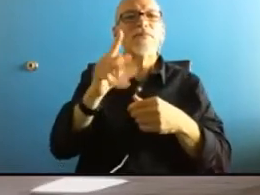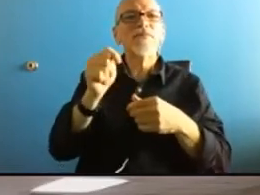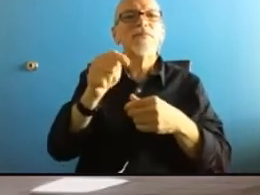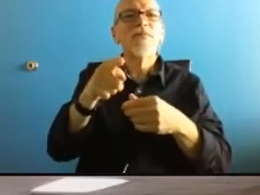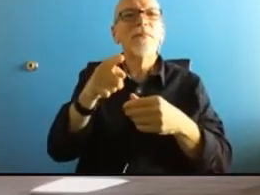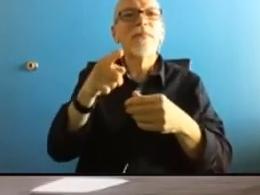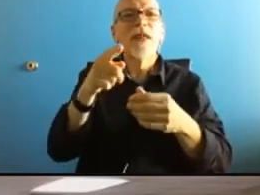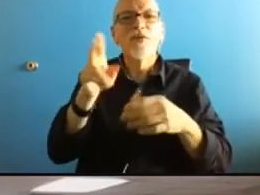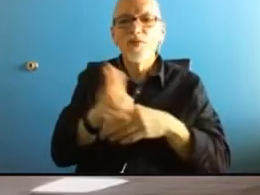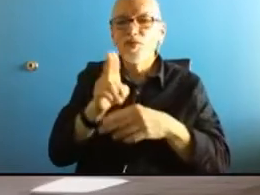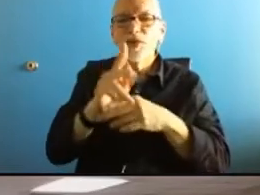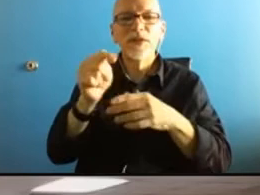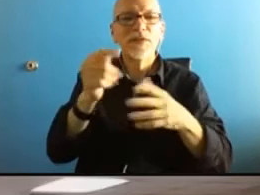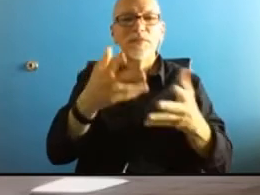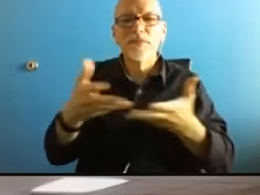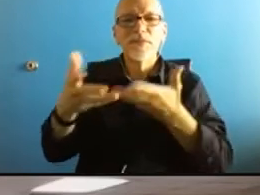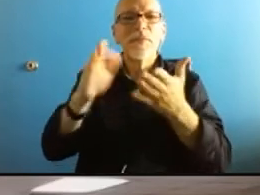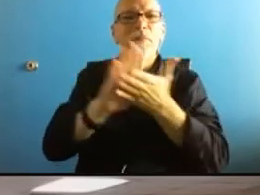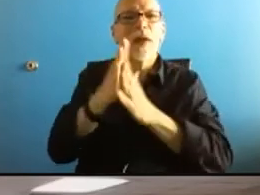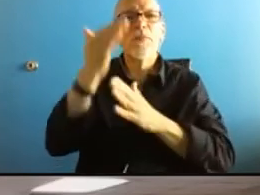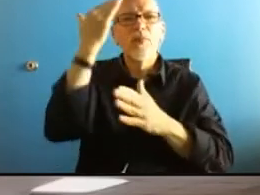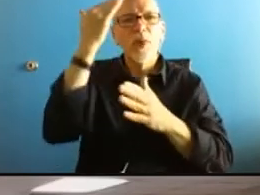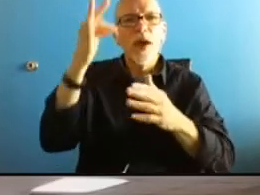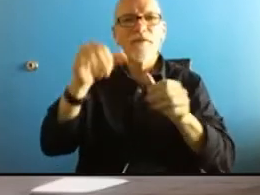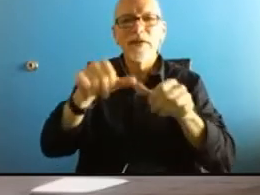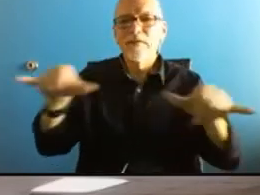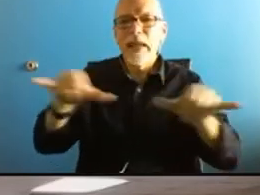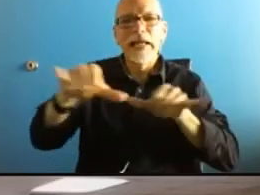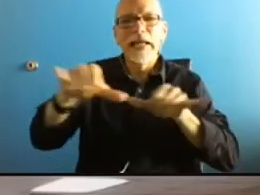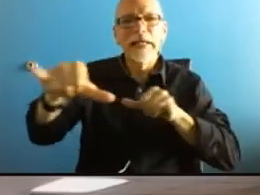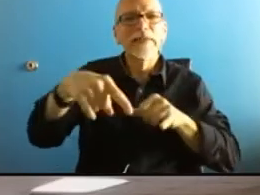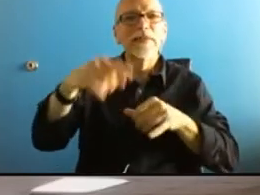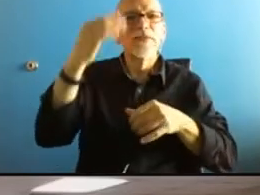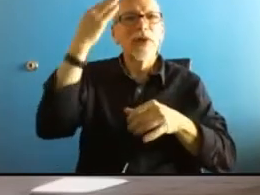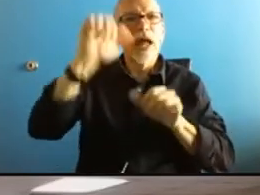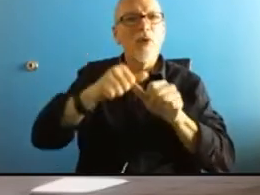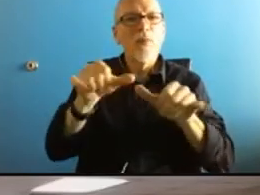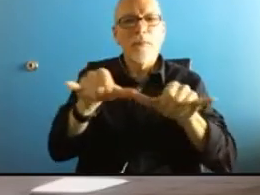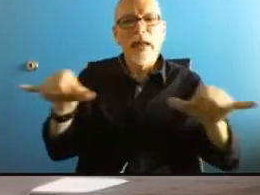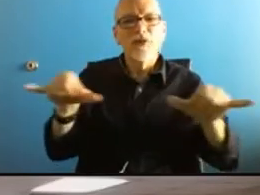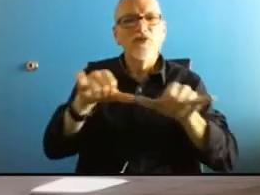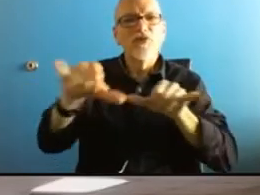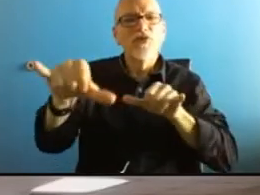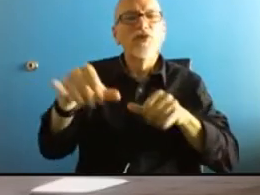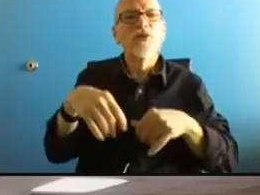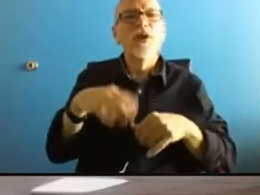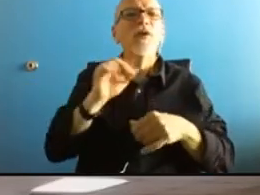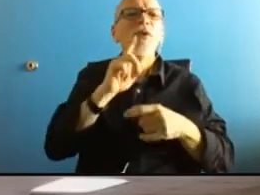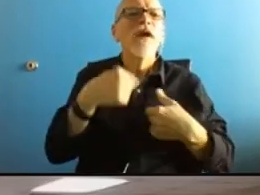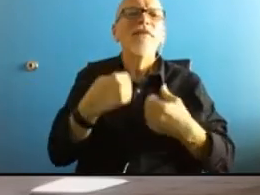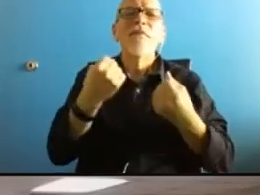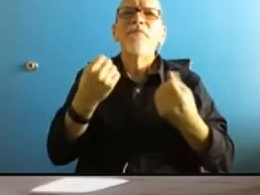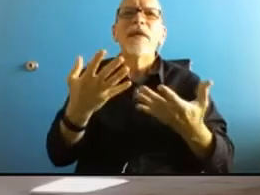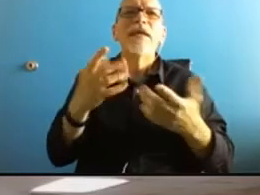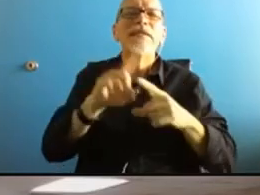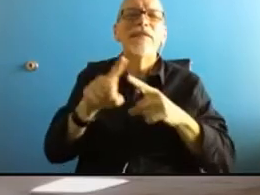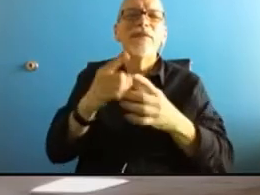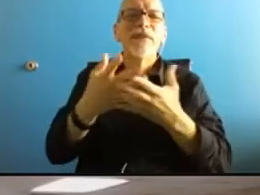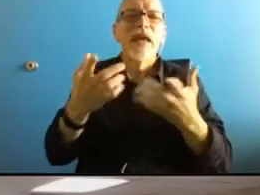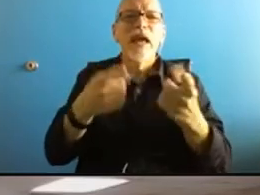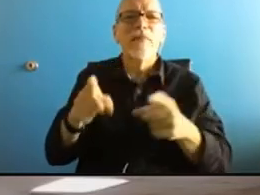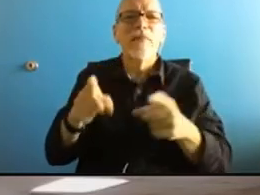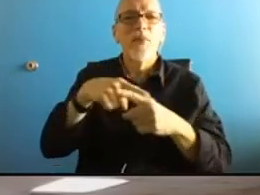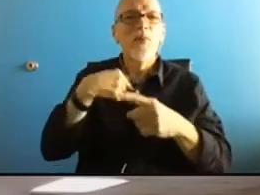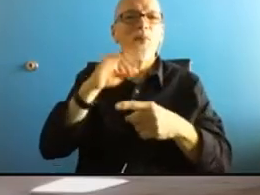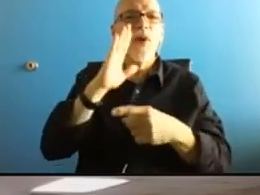and it's spatial awareness, distance, and measurement. But there's some really magical things that happen when we cut to some of the closer up